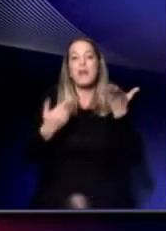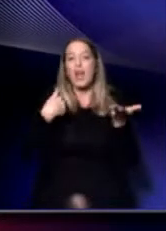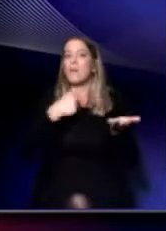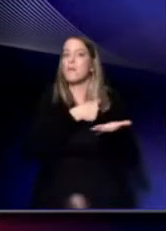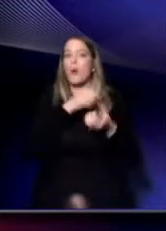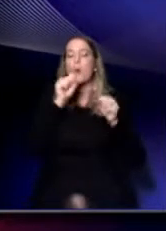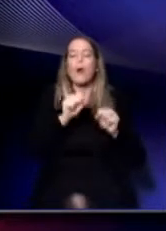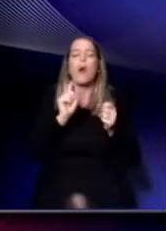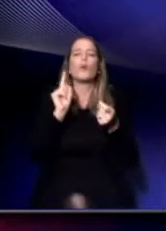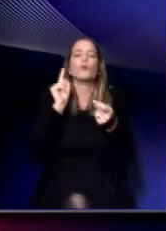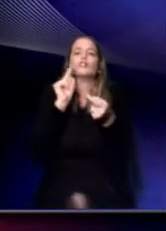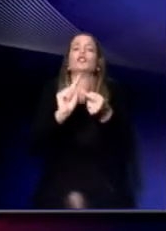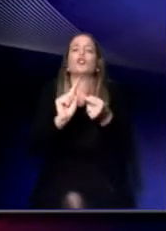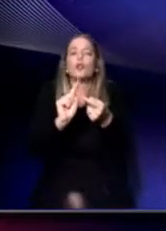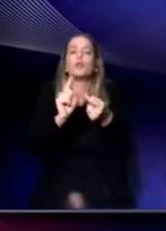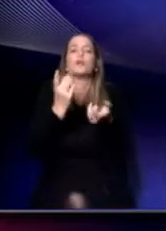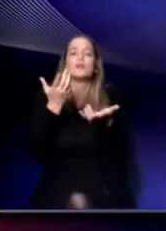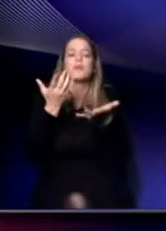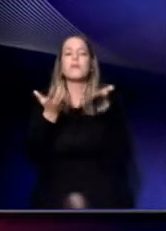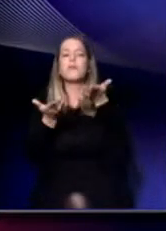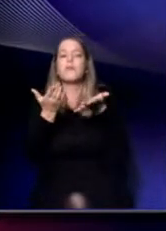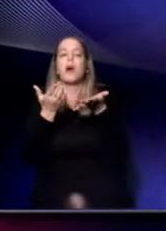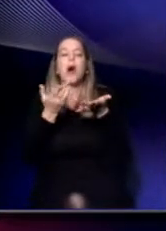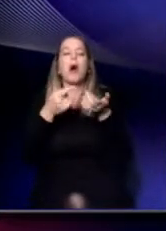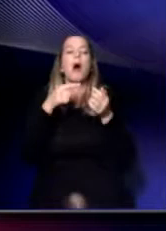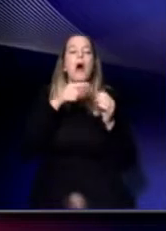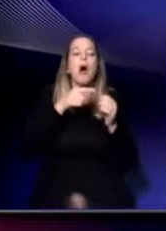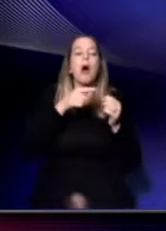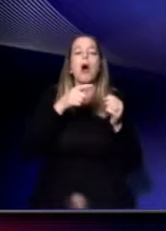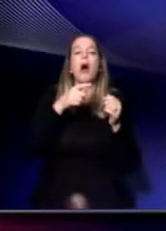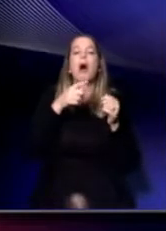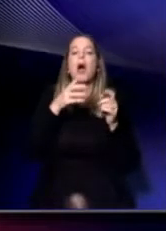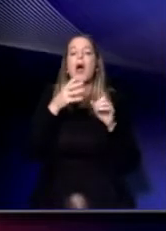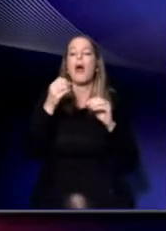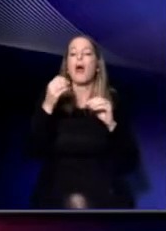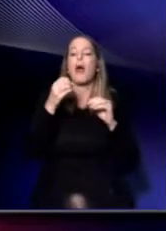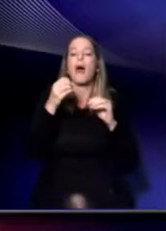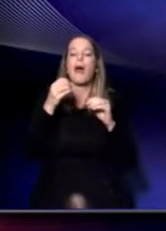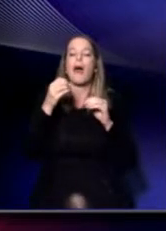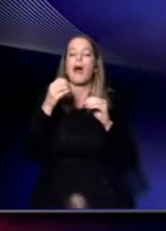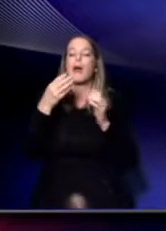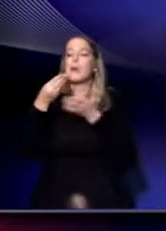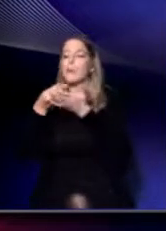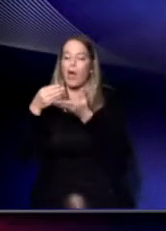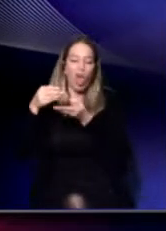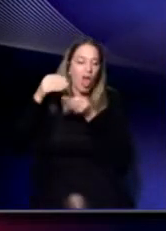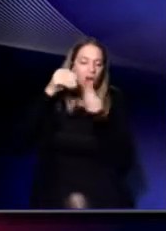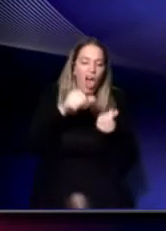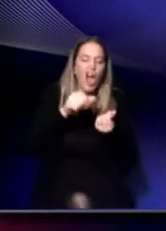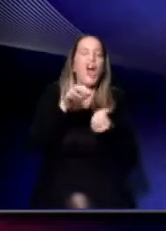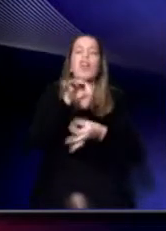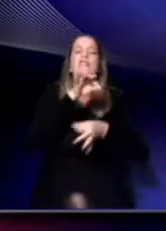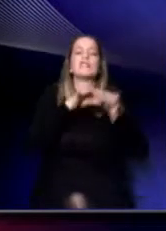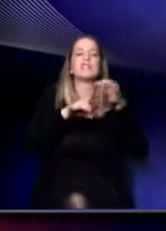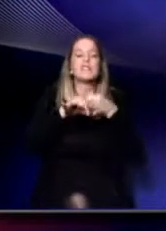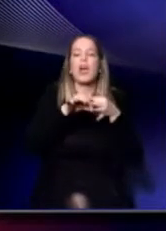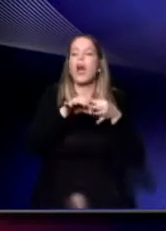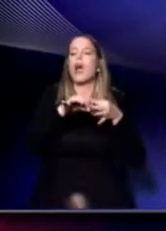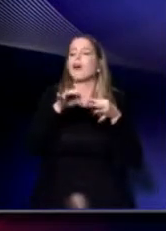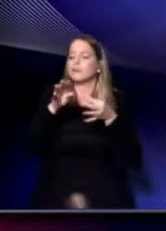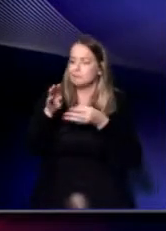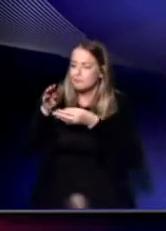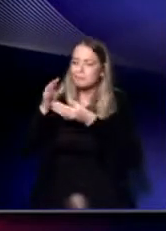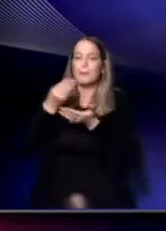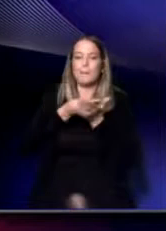be reducing some of those expenditures and transferring to other more direct service